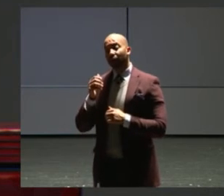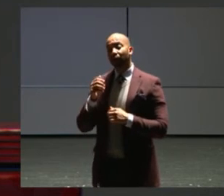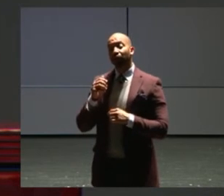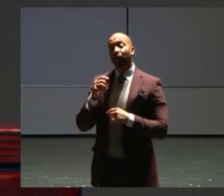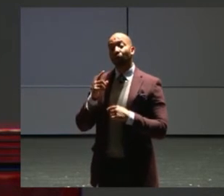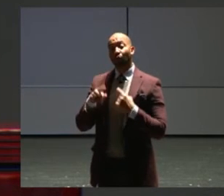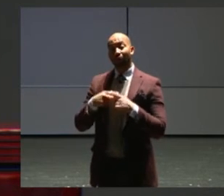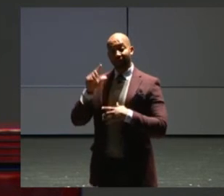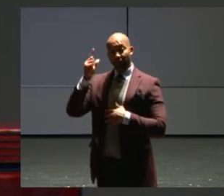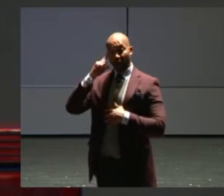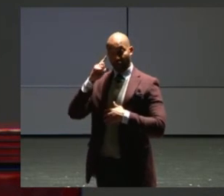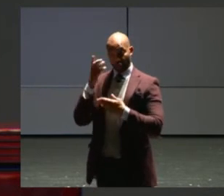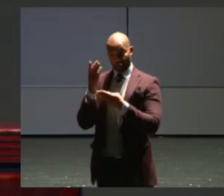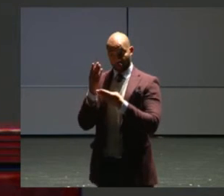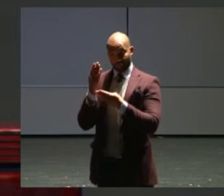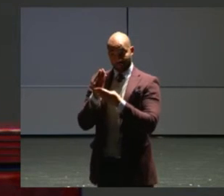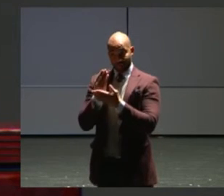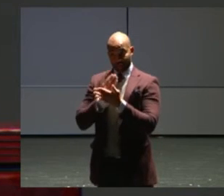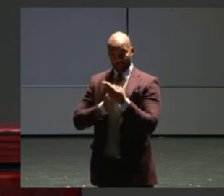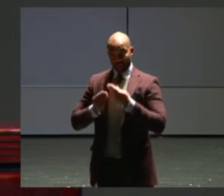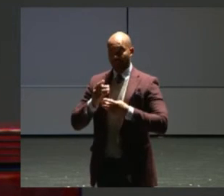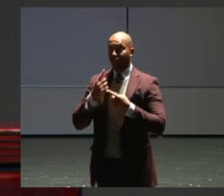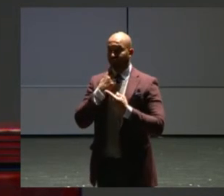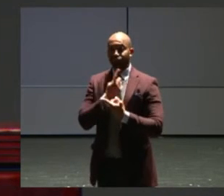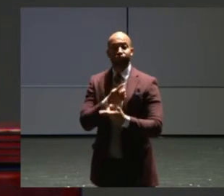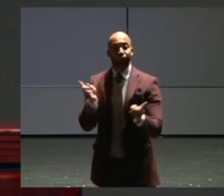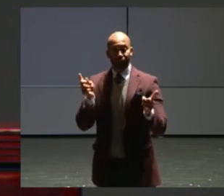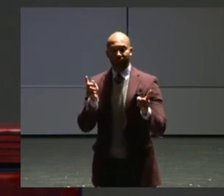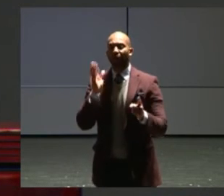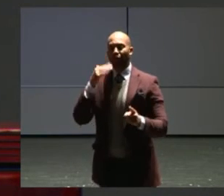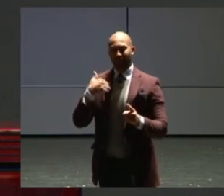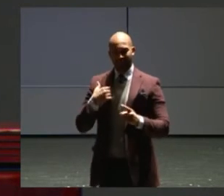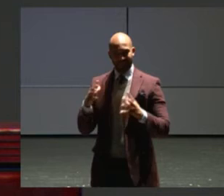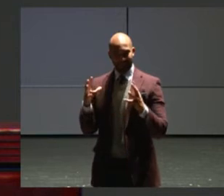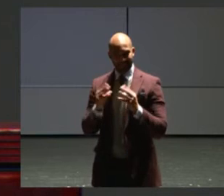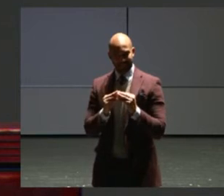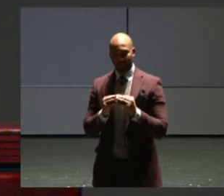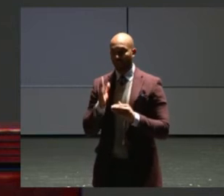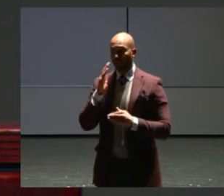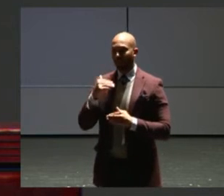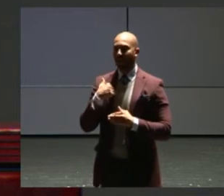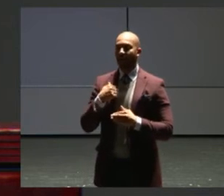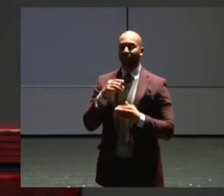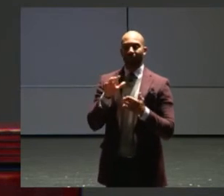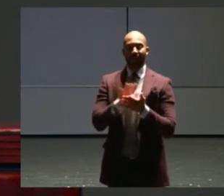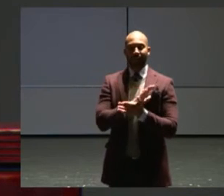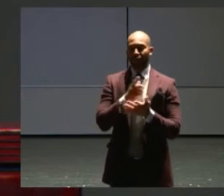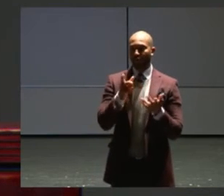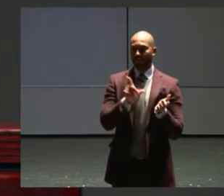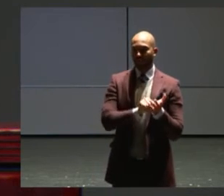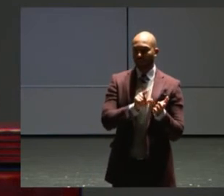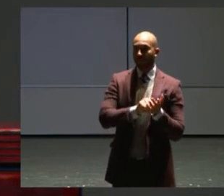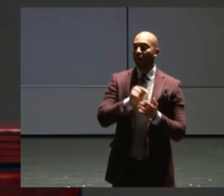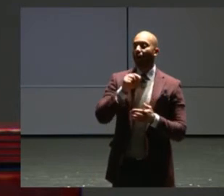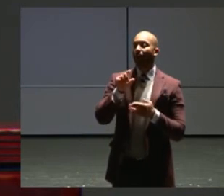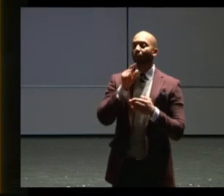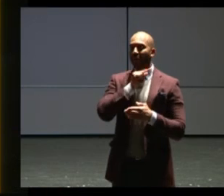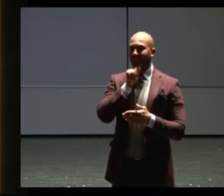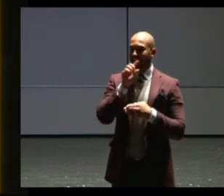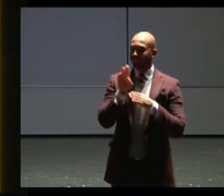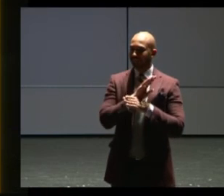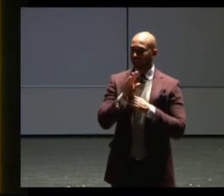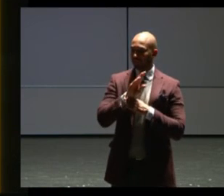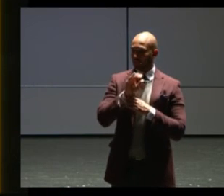the governor's budget is announced with both leading papers, both the Milwaukee Business Journal as well as the Milwaukee